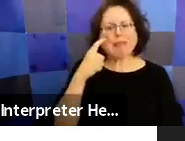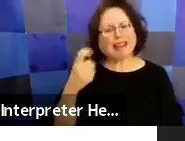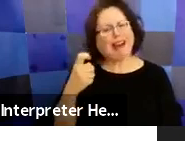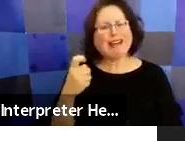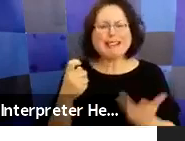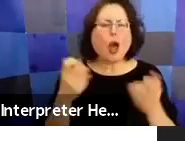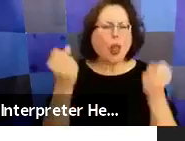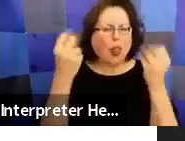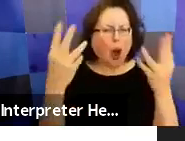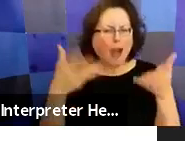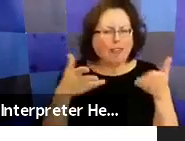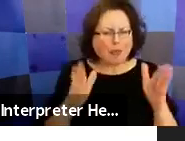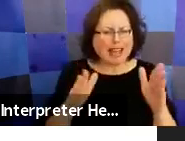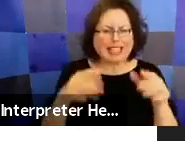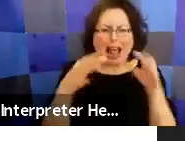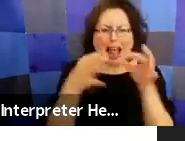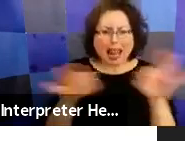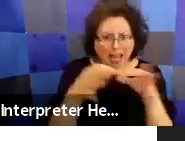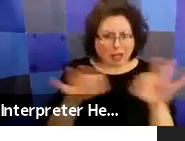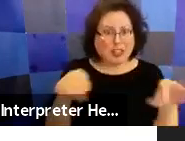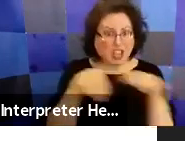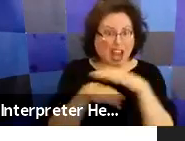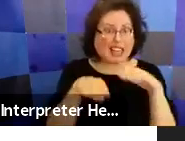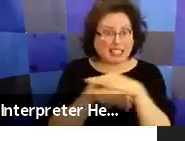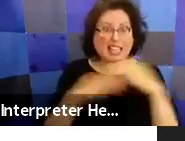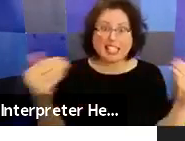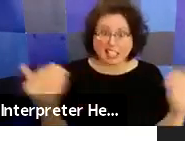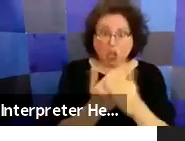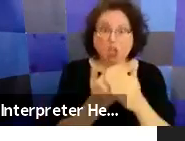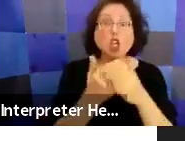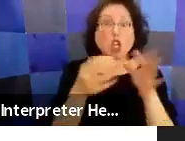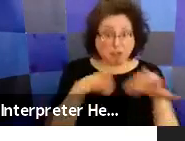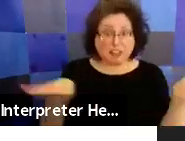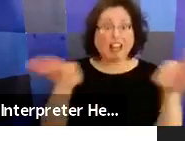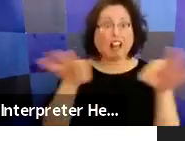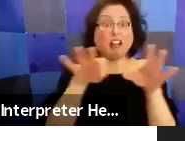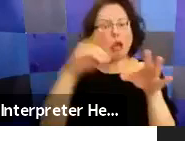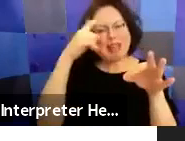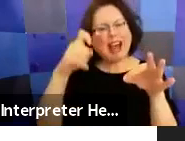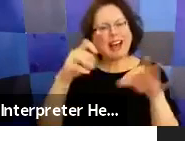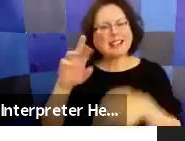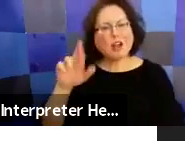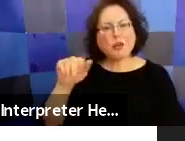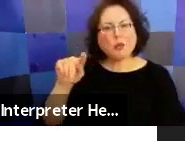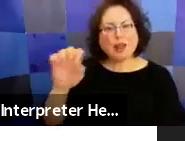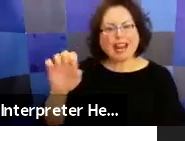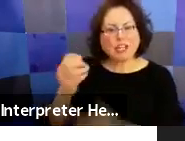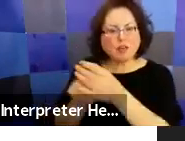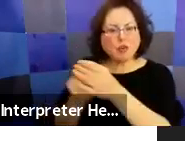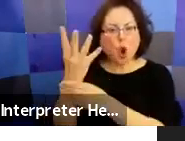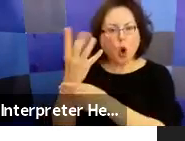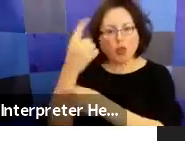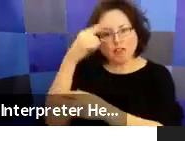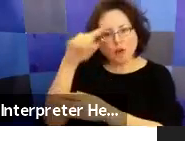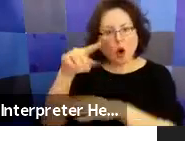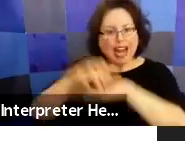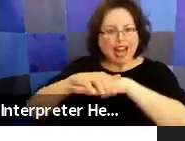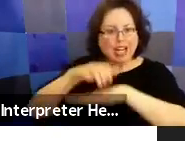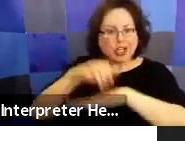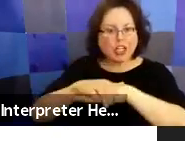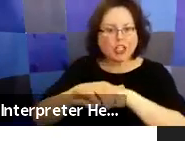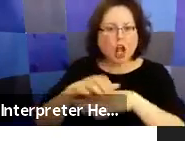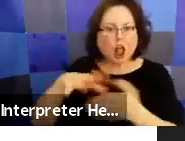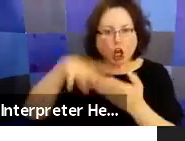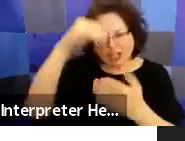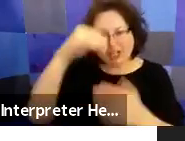lot of ways, language access is a new field because the rate of growth for English learning or LEP, limited